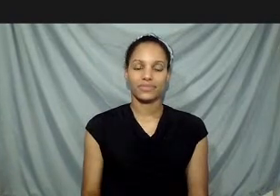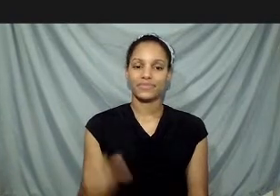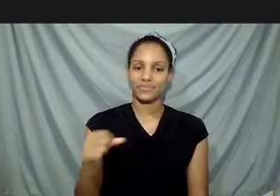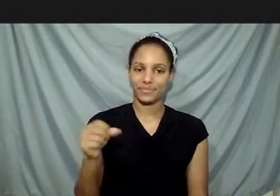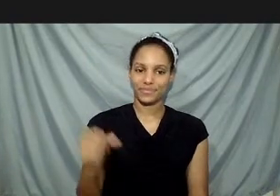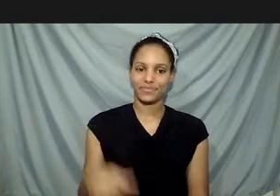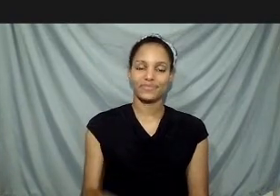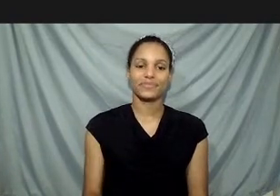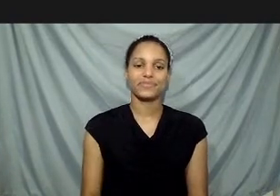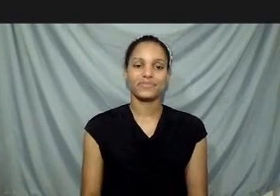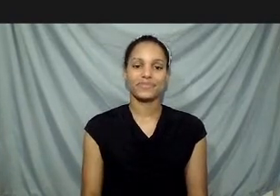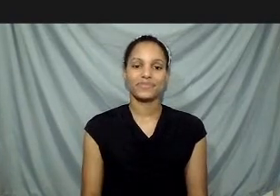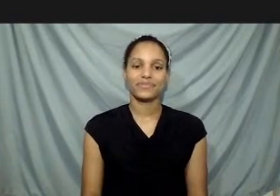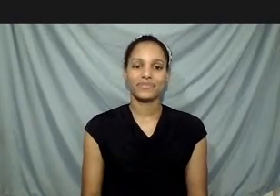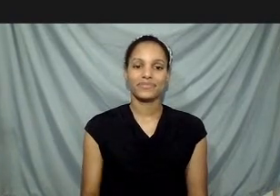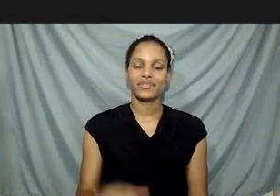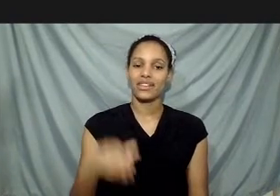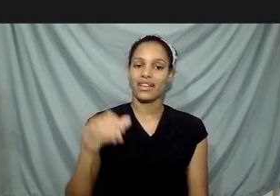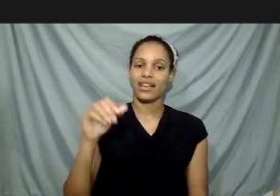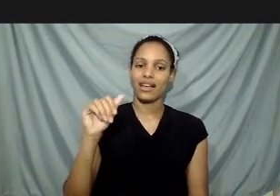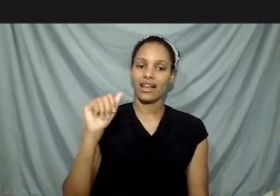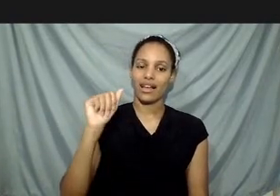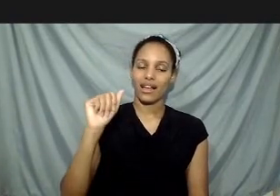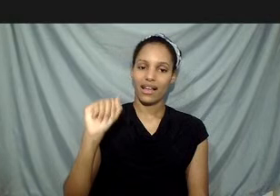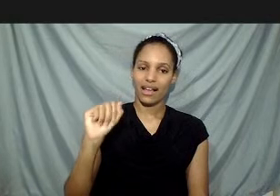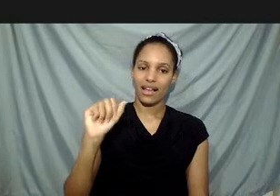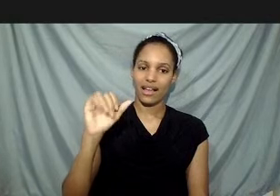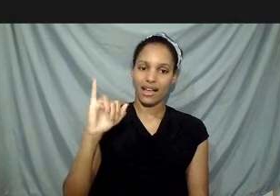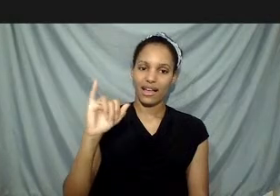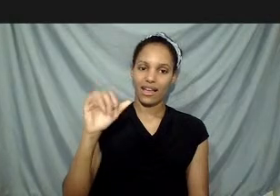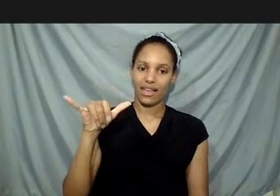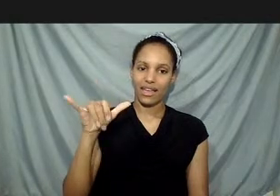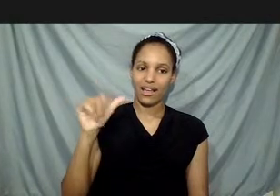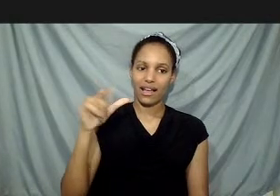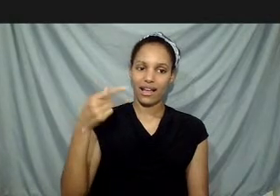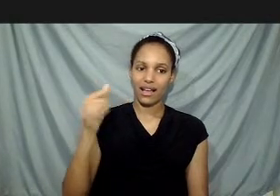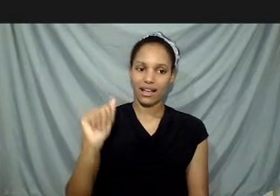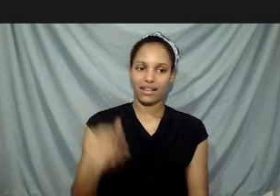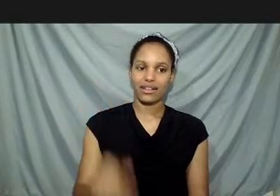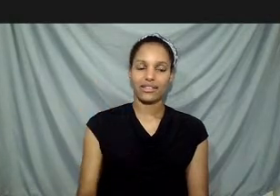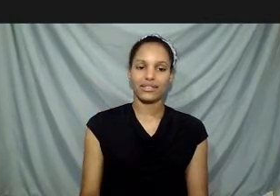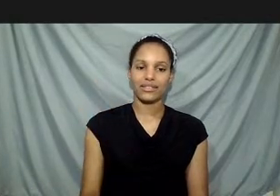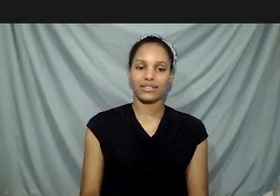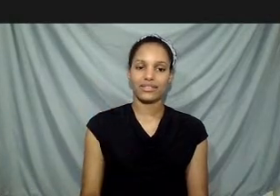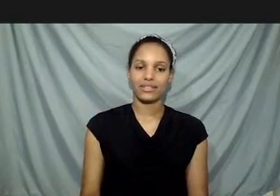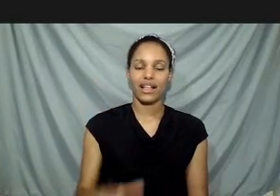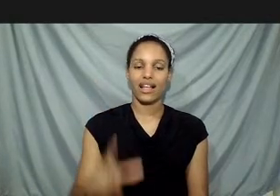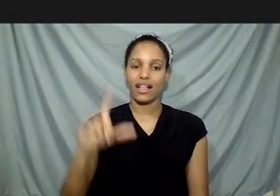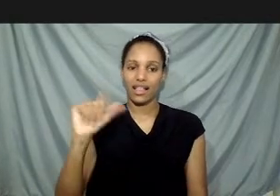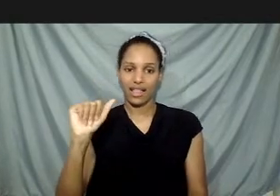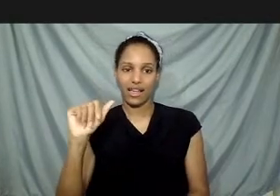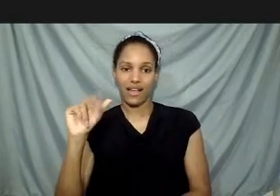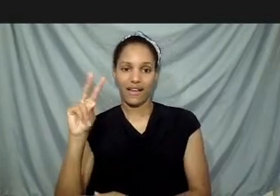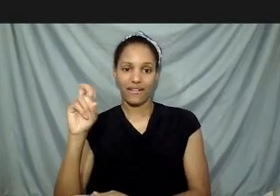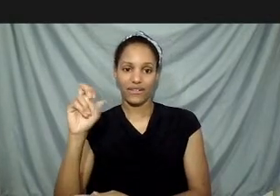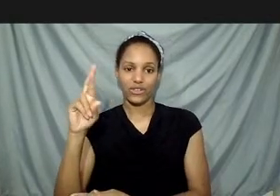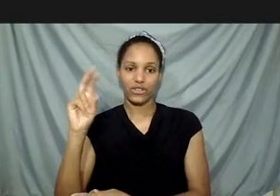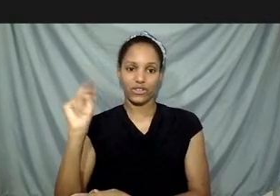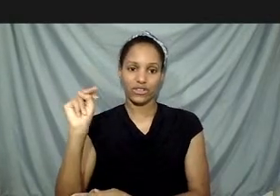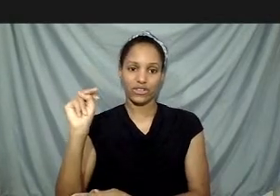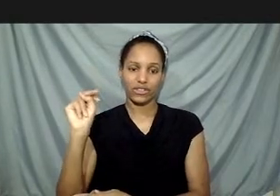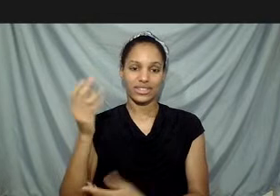and Iega, Laura Greer is here. And Laura said, love Laverne. I remember